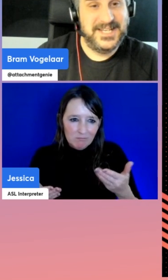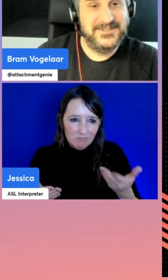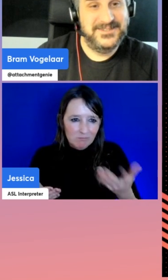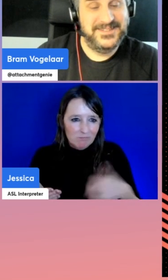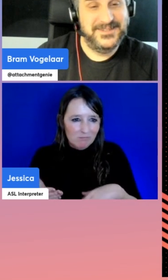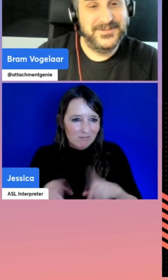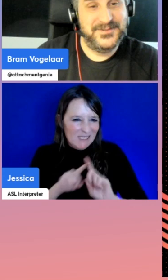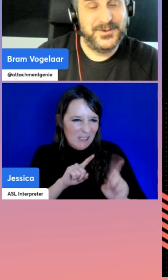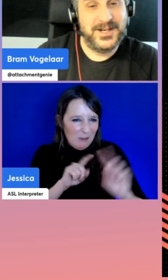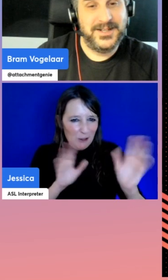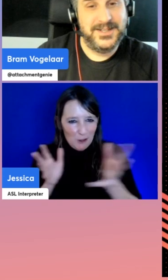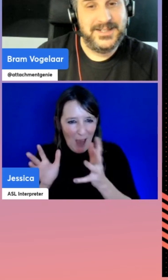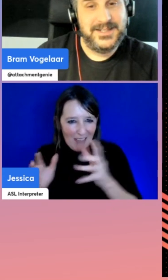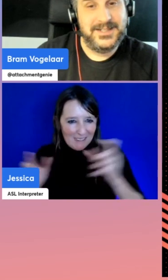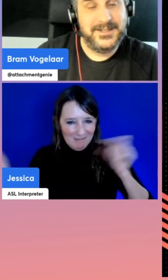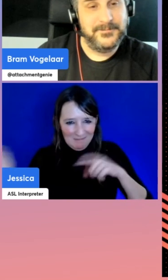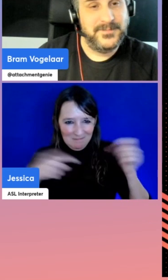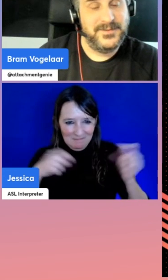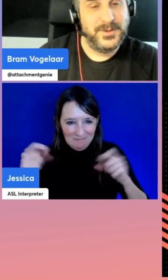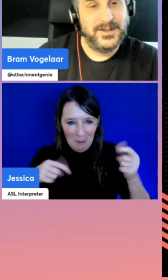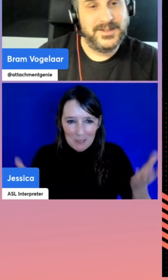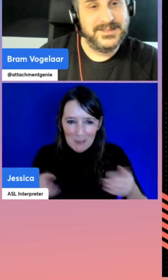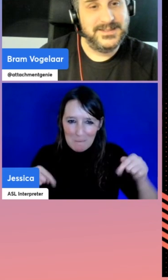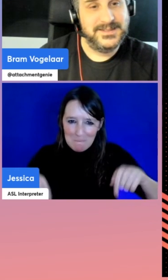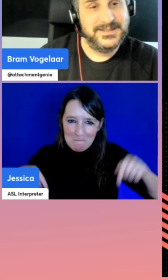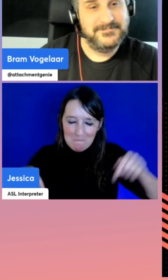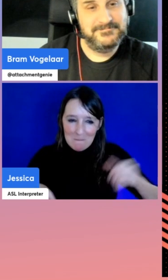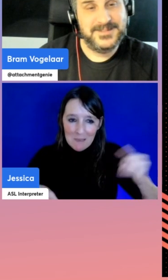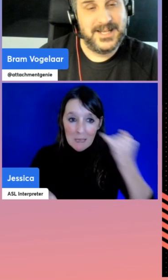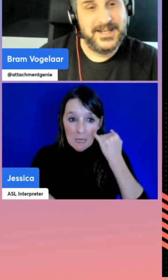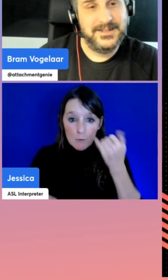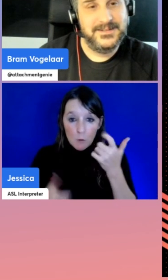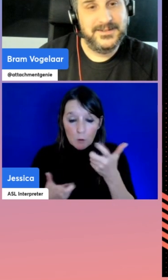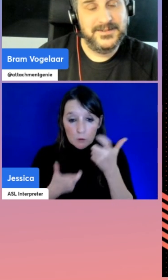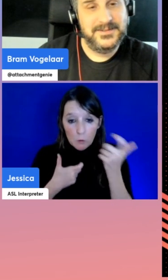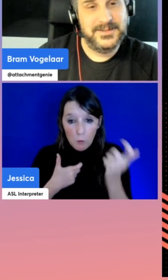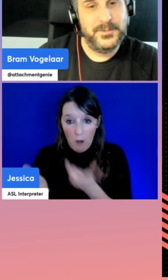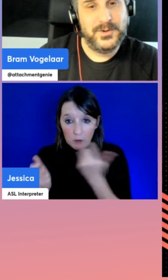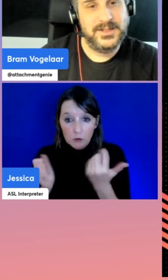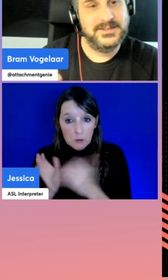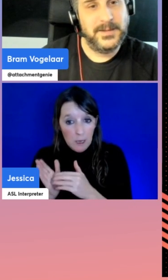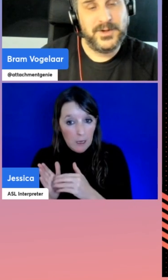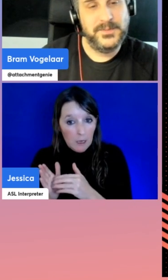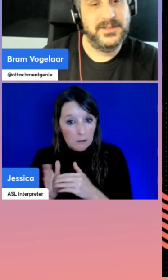various chat systems for a while. If you want to look at this slide